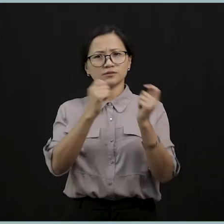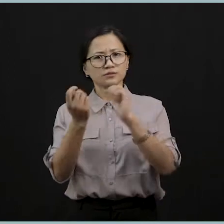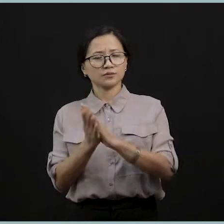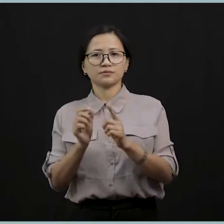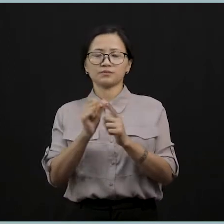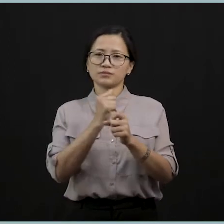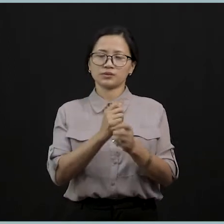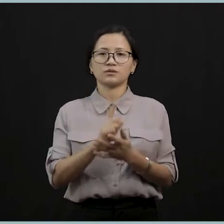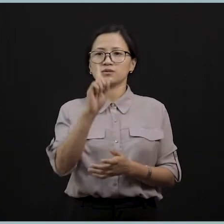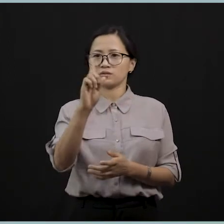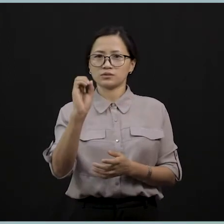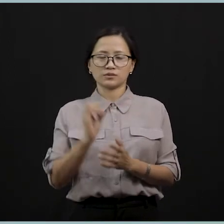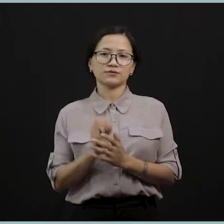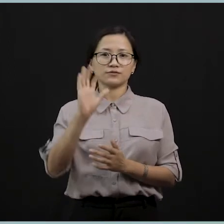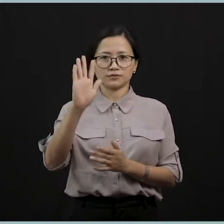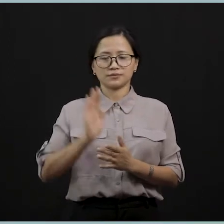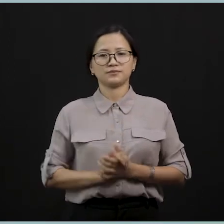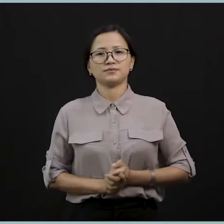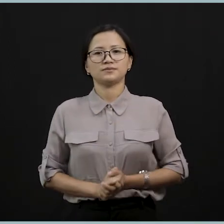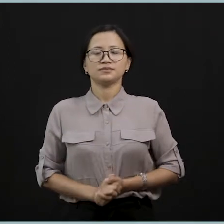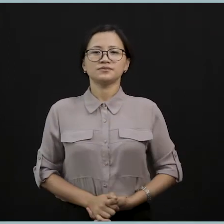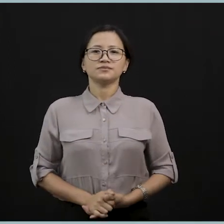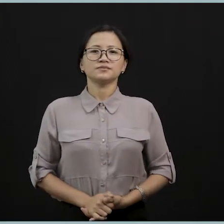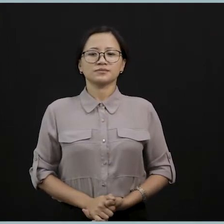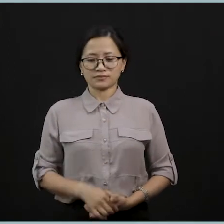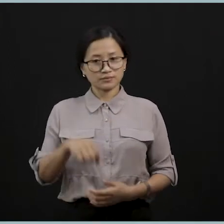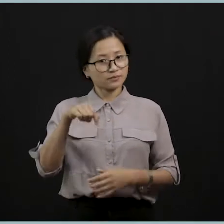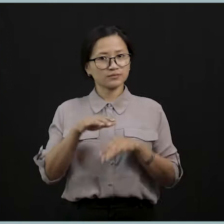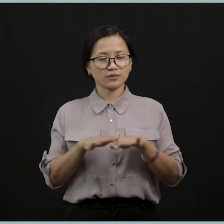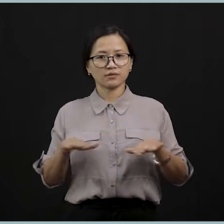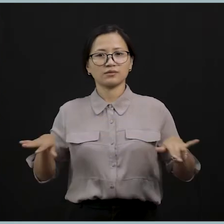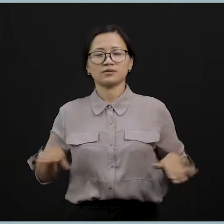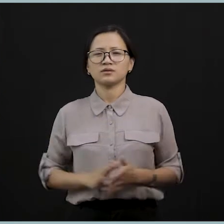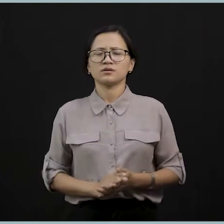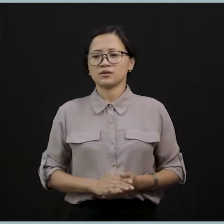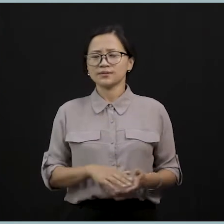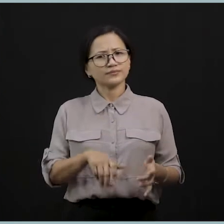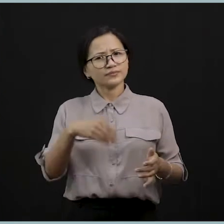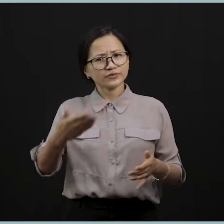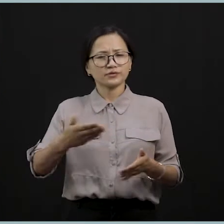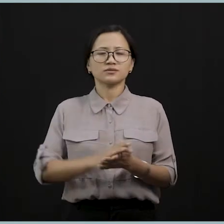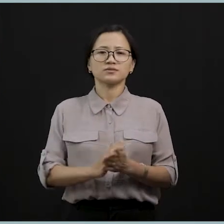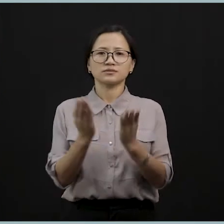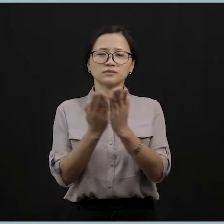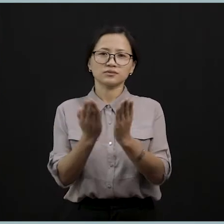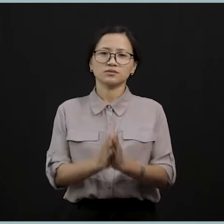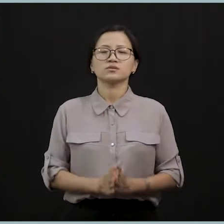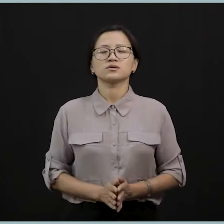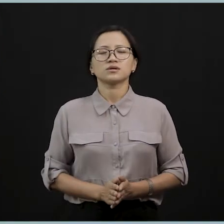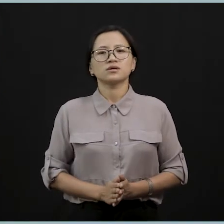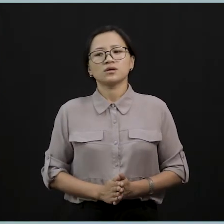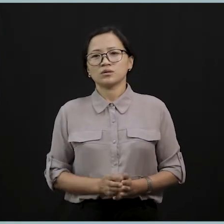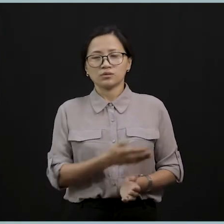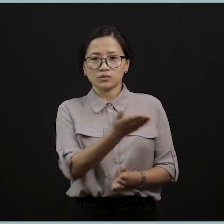105. 105. Now students, after this lesson, you will learn